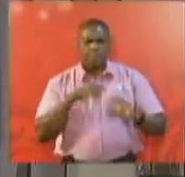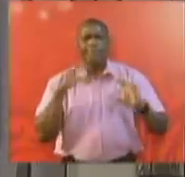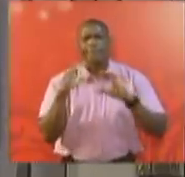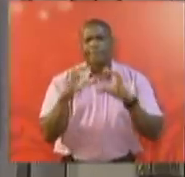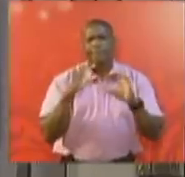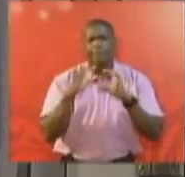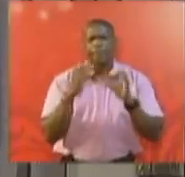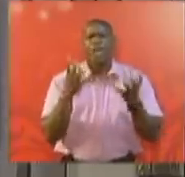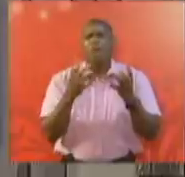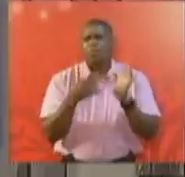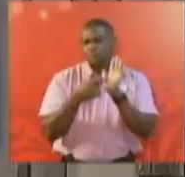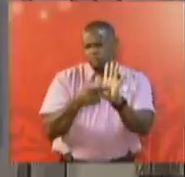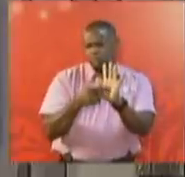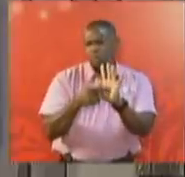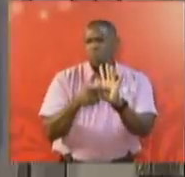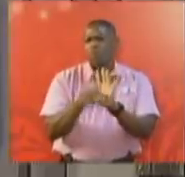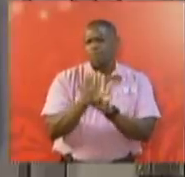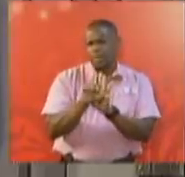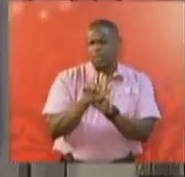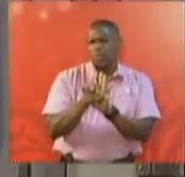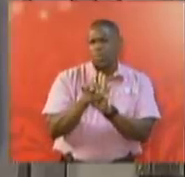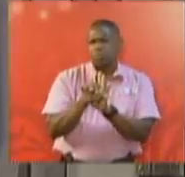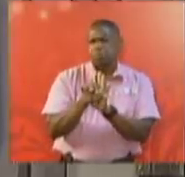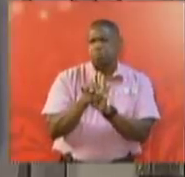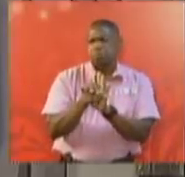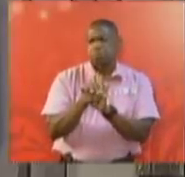be played. This is Dr. Maria Van